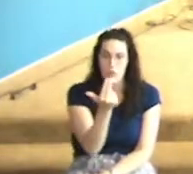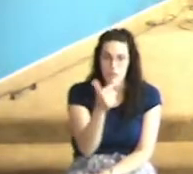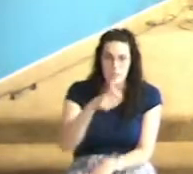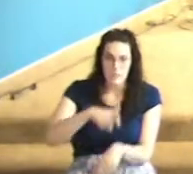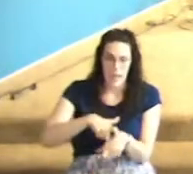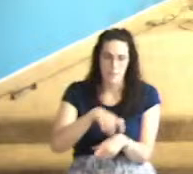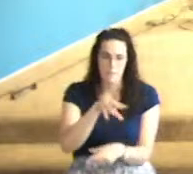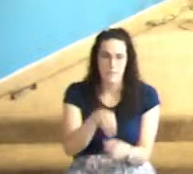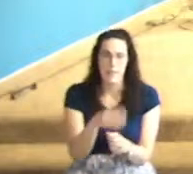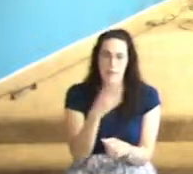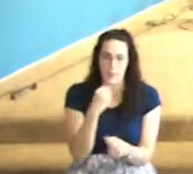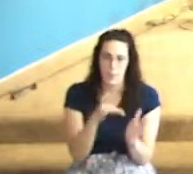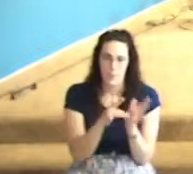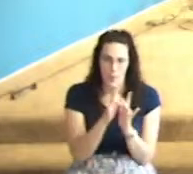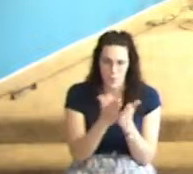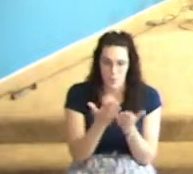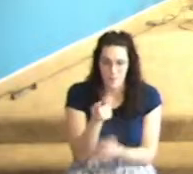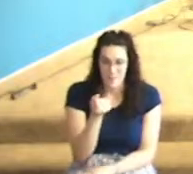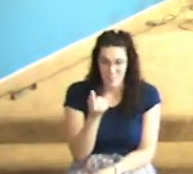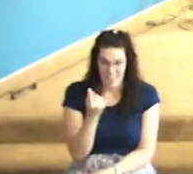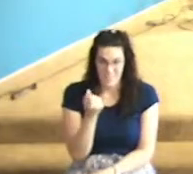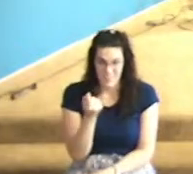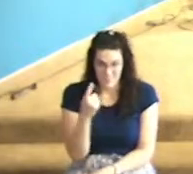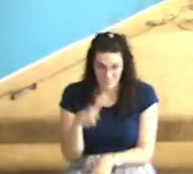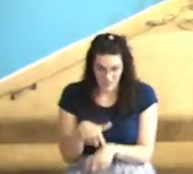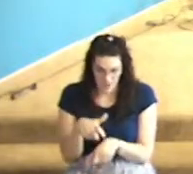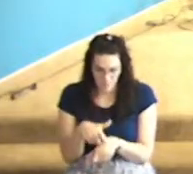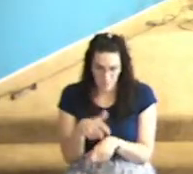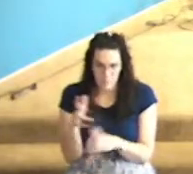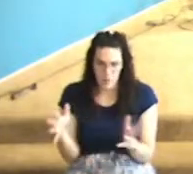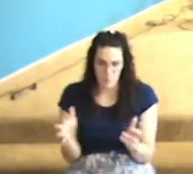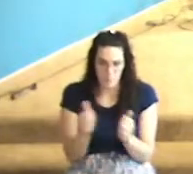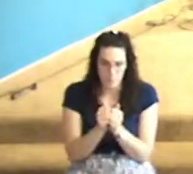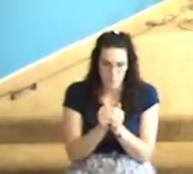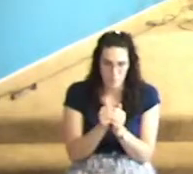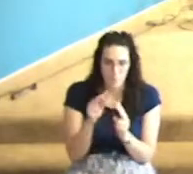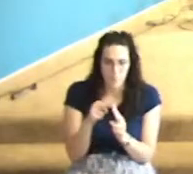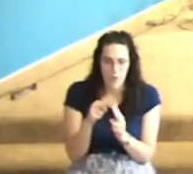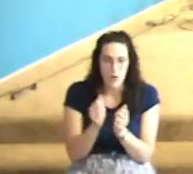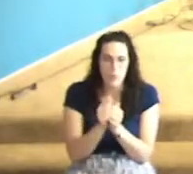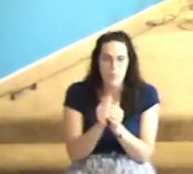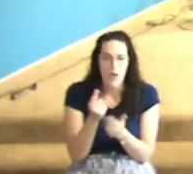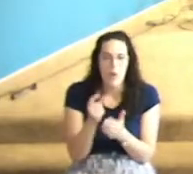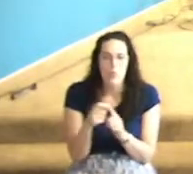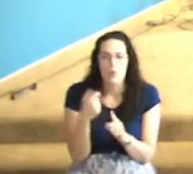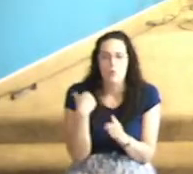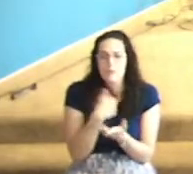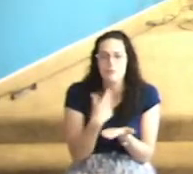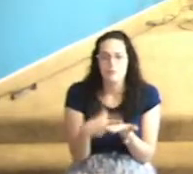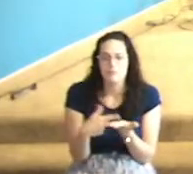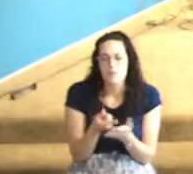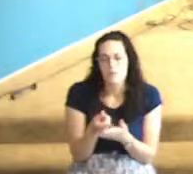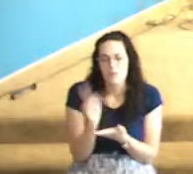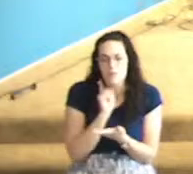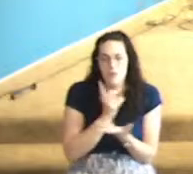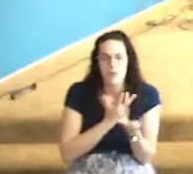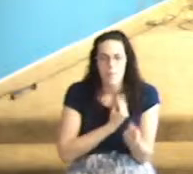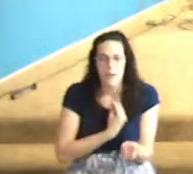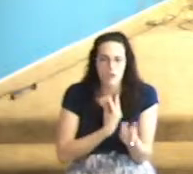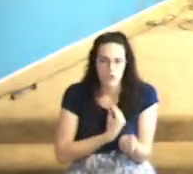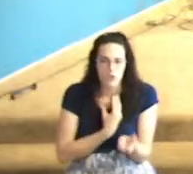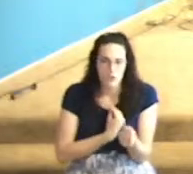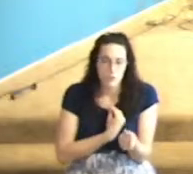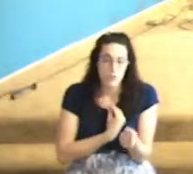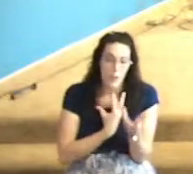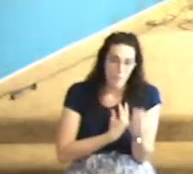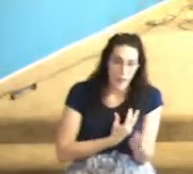Hebrew Bible. 11 of those 13 times, it's paired with the word we talked about last week, compassion. Compassionate